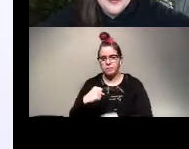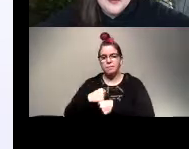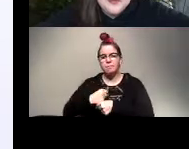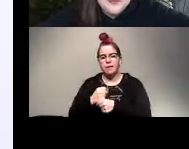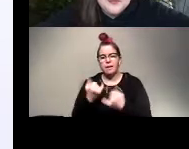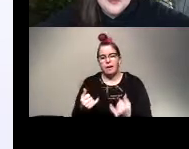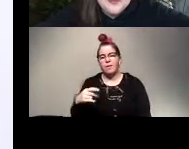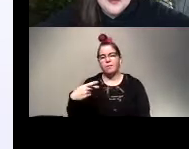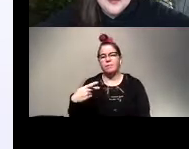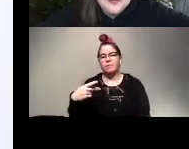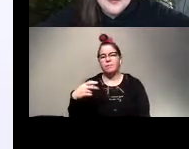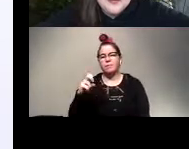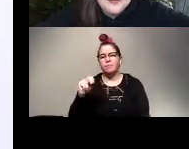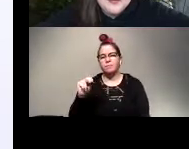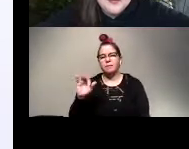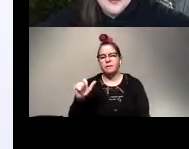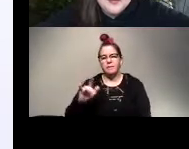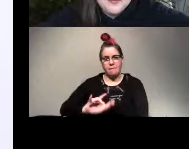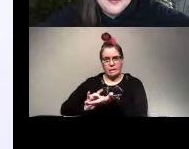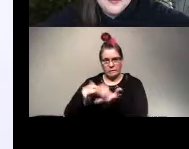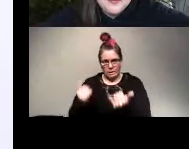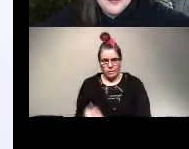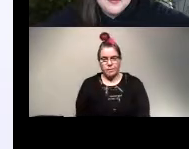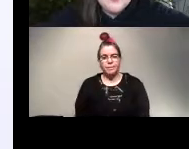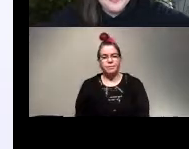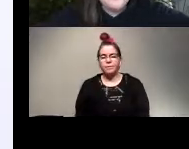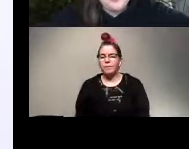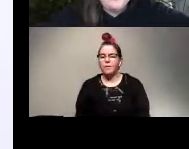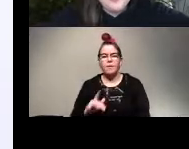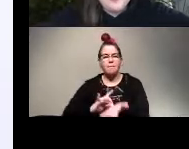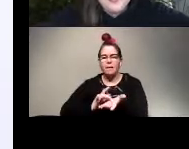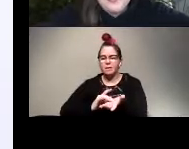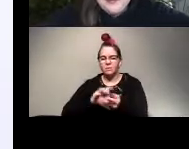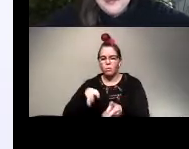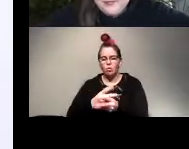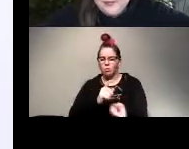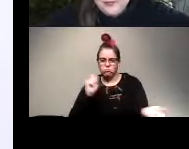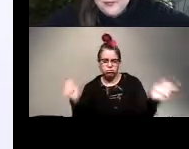called penicillin. And this revolutionized medicine.